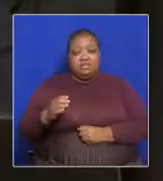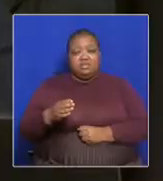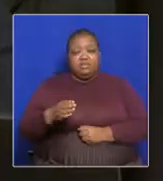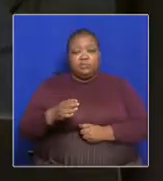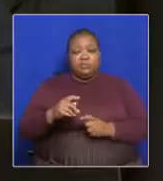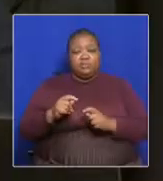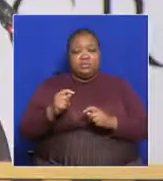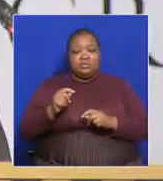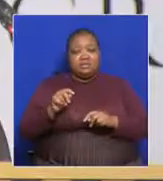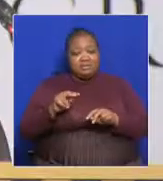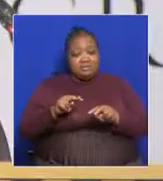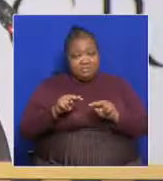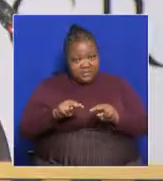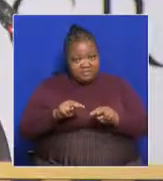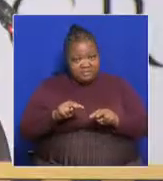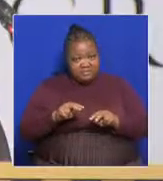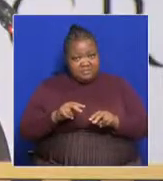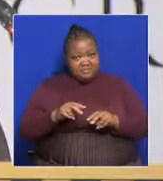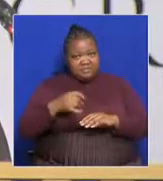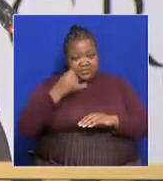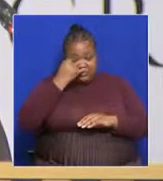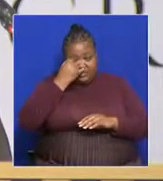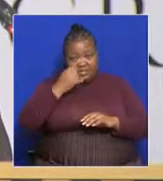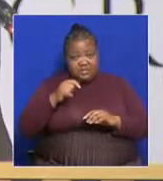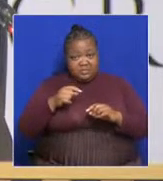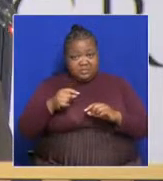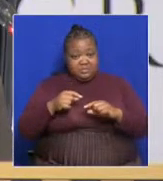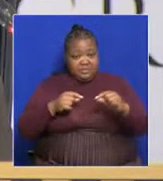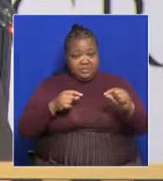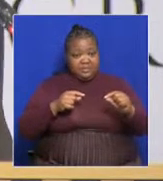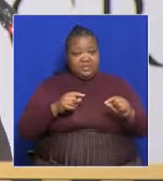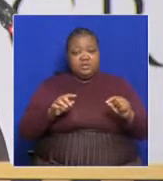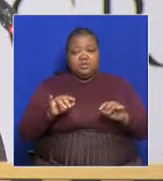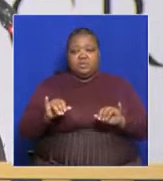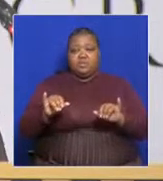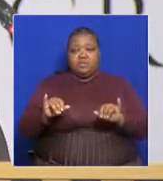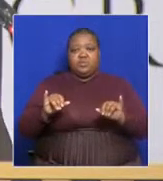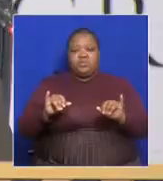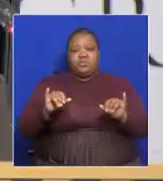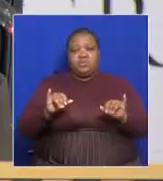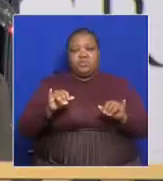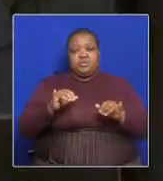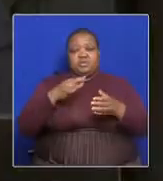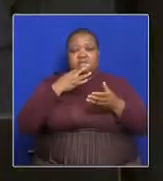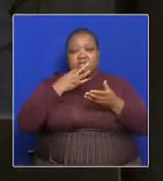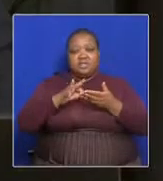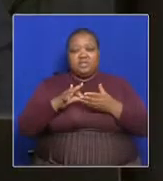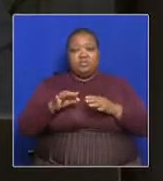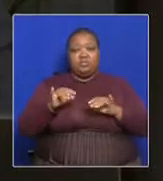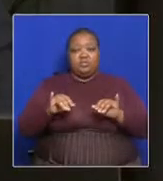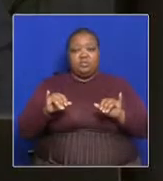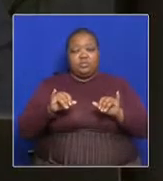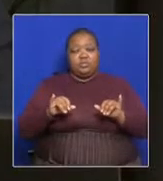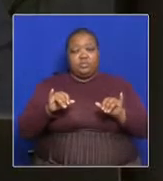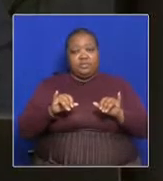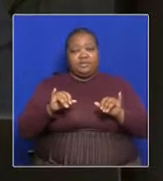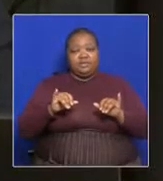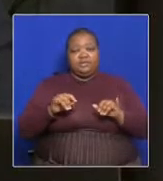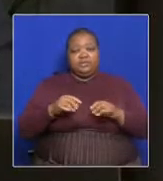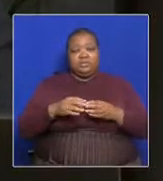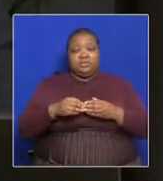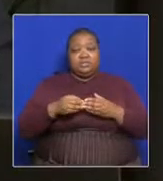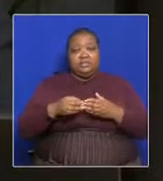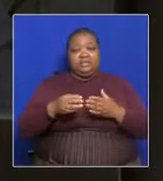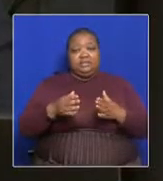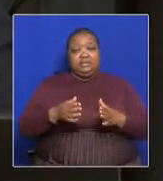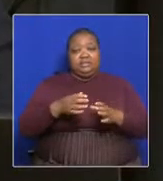right? While you go in, you would have waited. You should have waited. I want to suggest to you that you should not, as the leader of that operation,